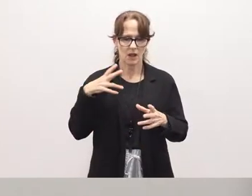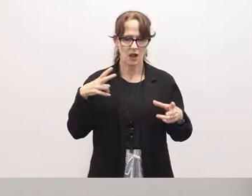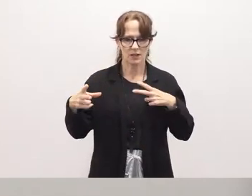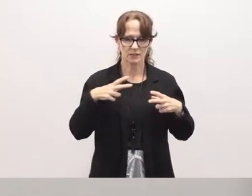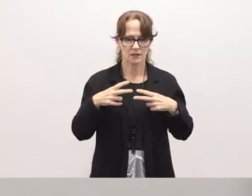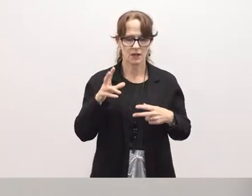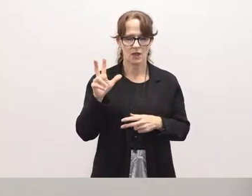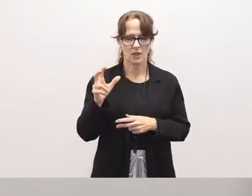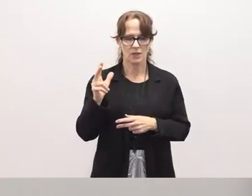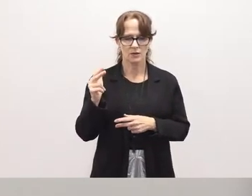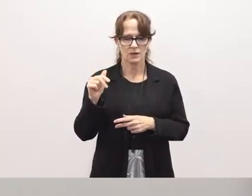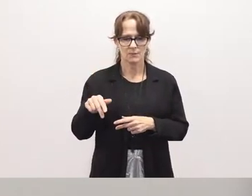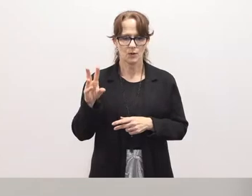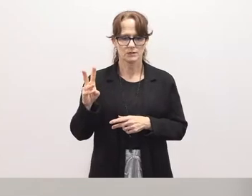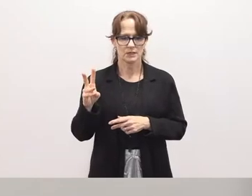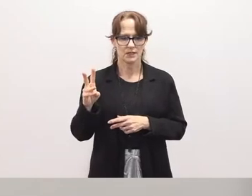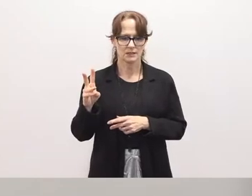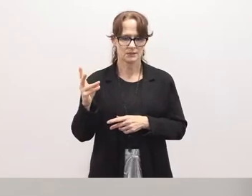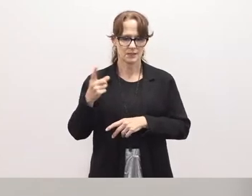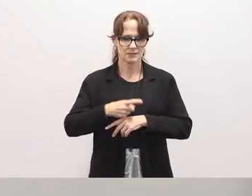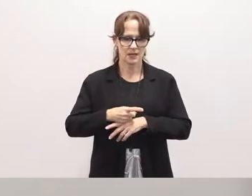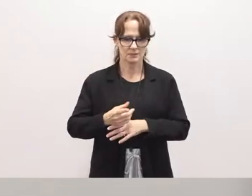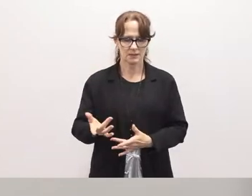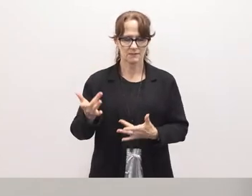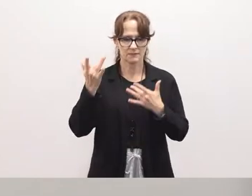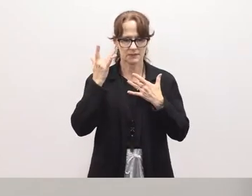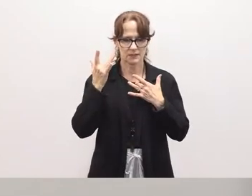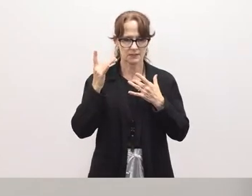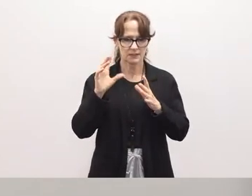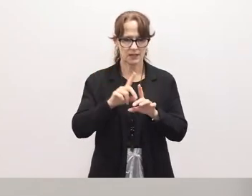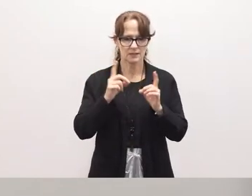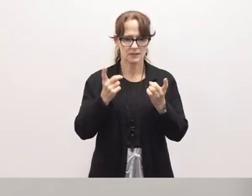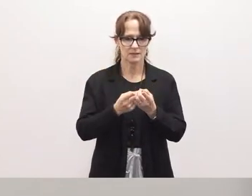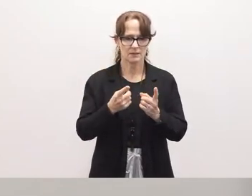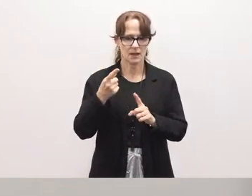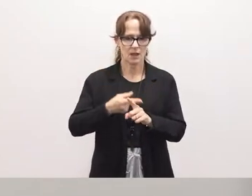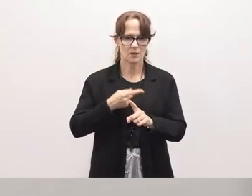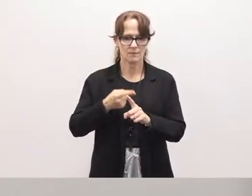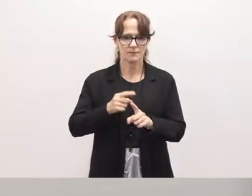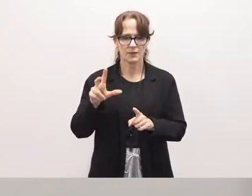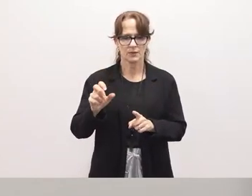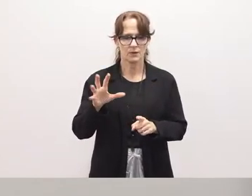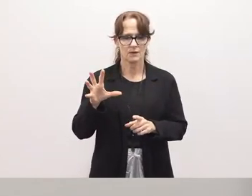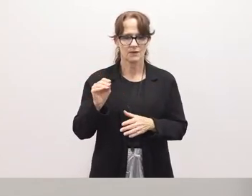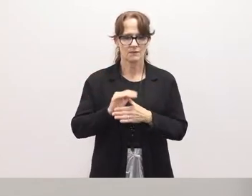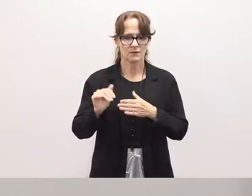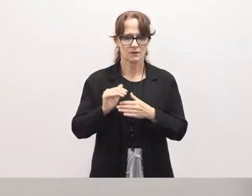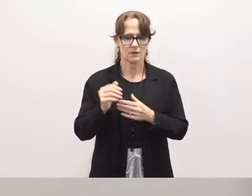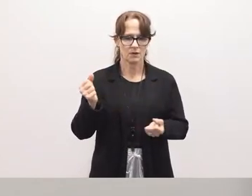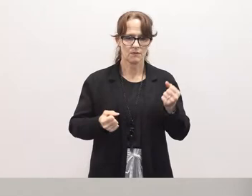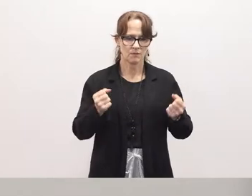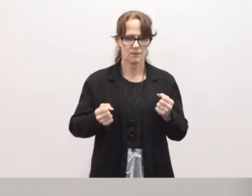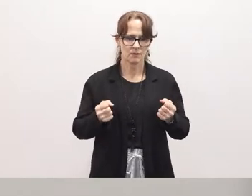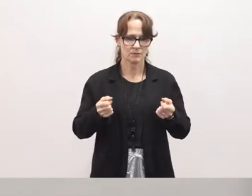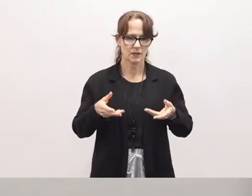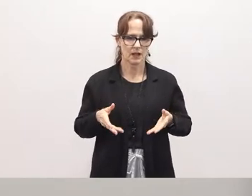13.26 days of sick leave annually, and the district shall provide a monthly stipend of $350 for a vehicle